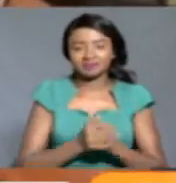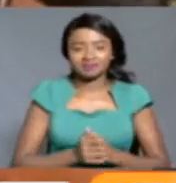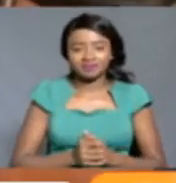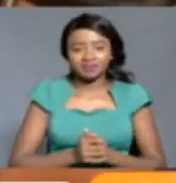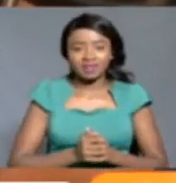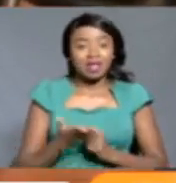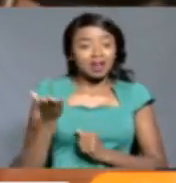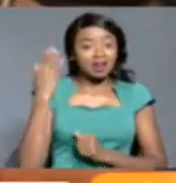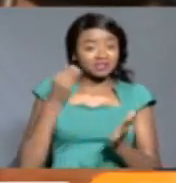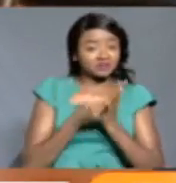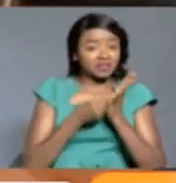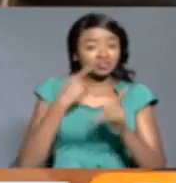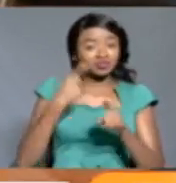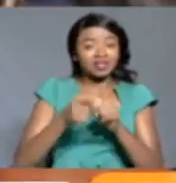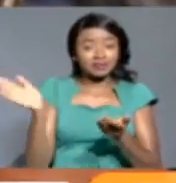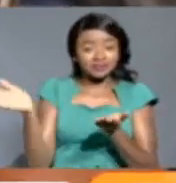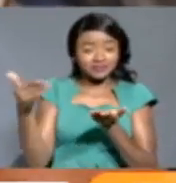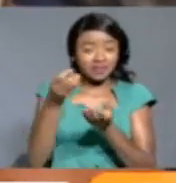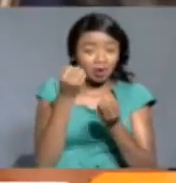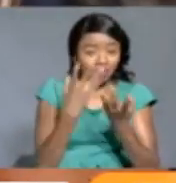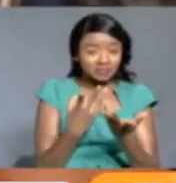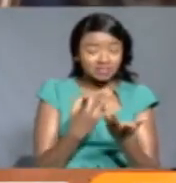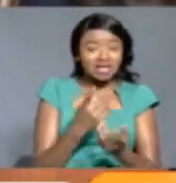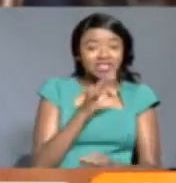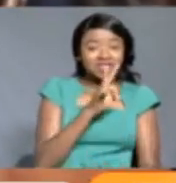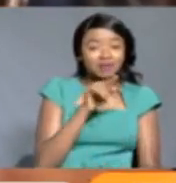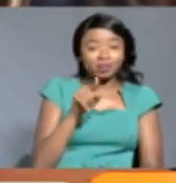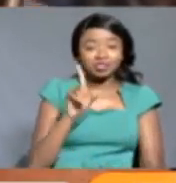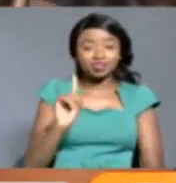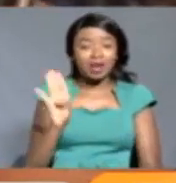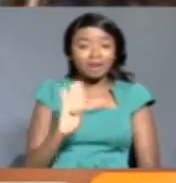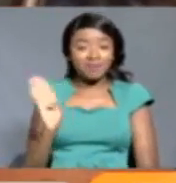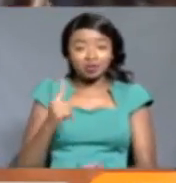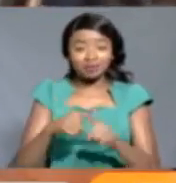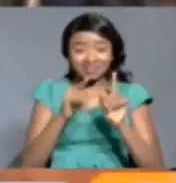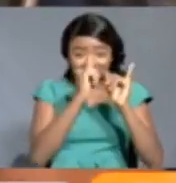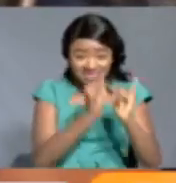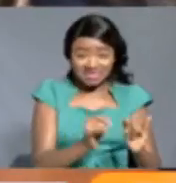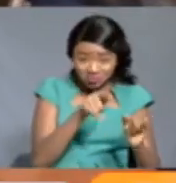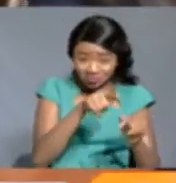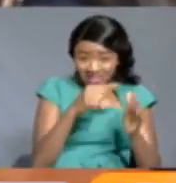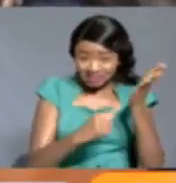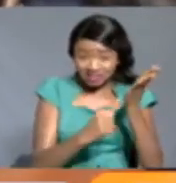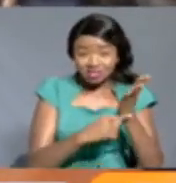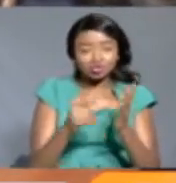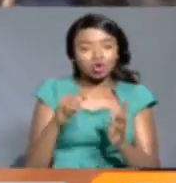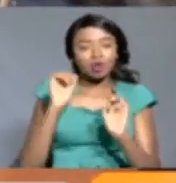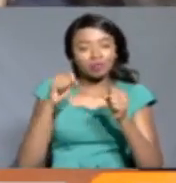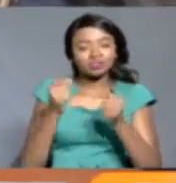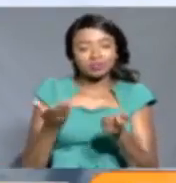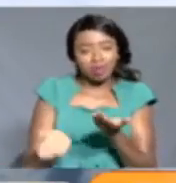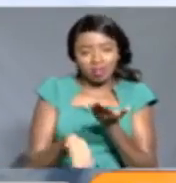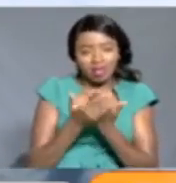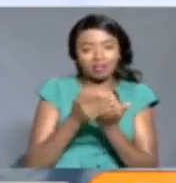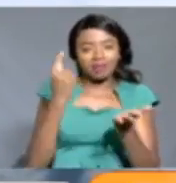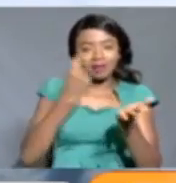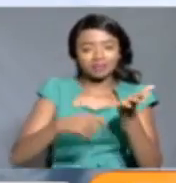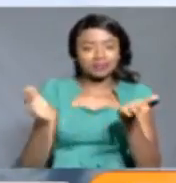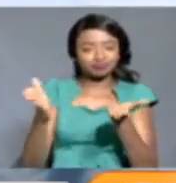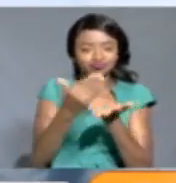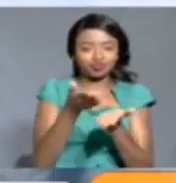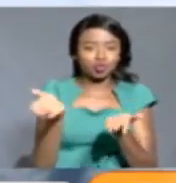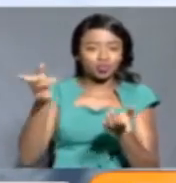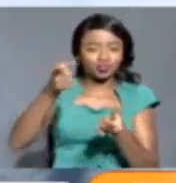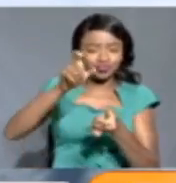the county collected 3.1 billion shillings in revenue, but with this new technology, the county hopes to increase its revenue collection to